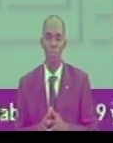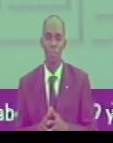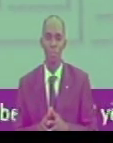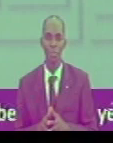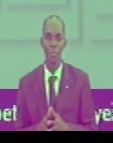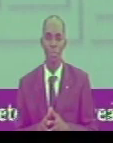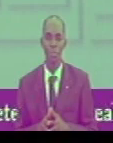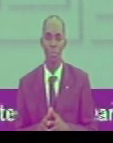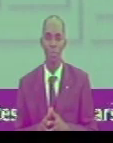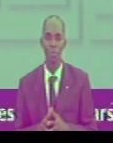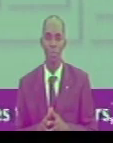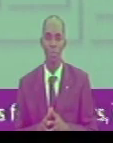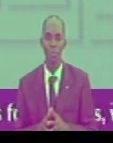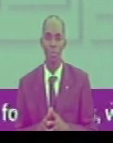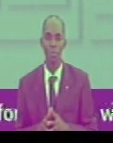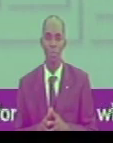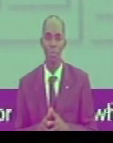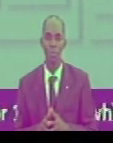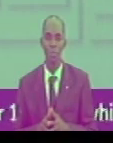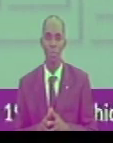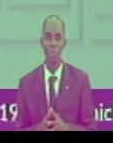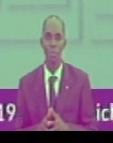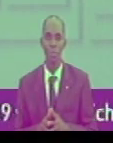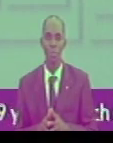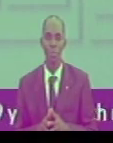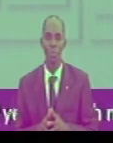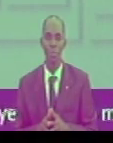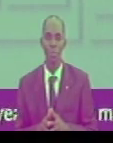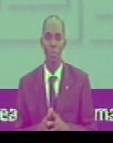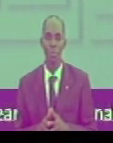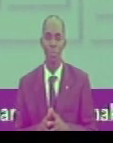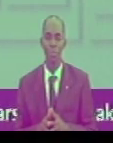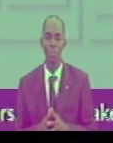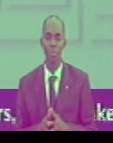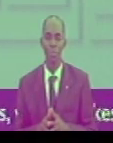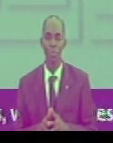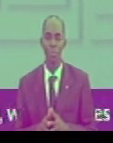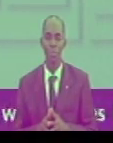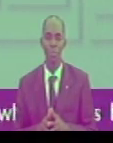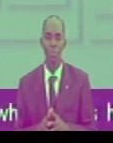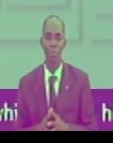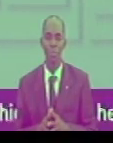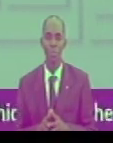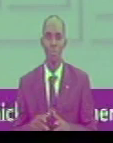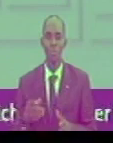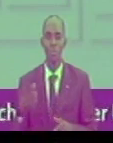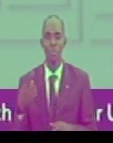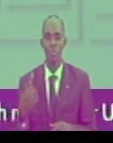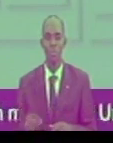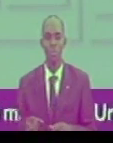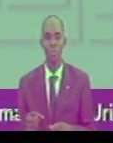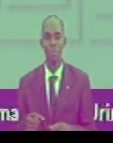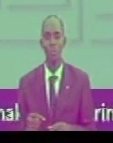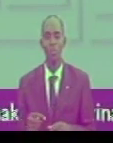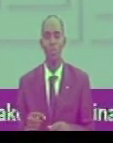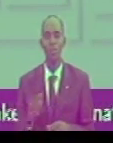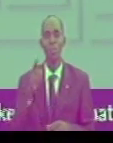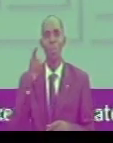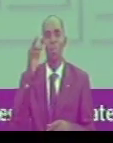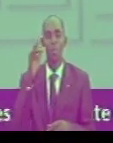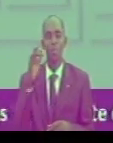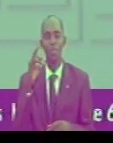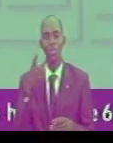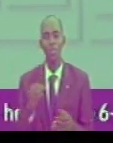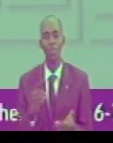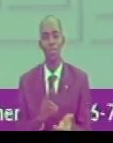Of double, double, sharp, sharp. Is that your God? You have the miracle. Let's listen to the